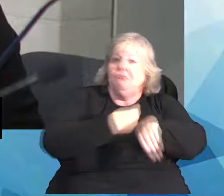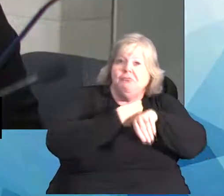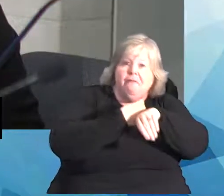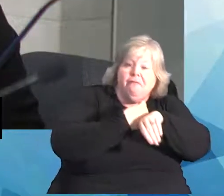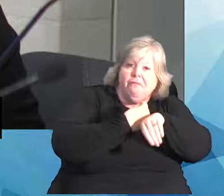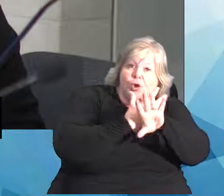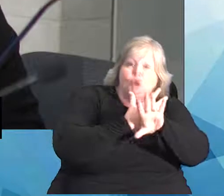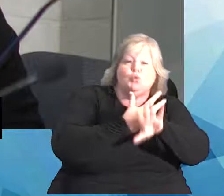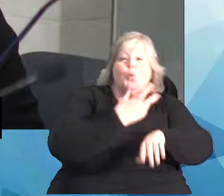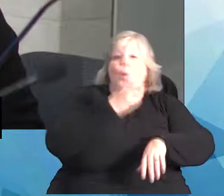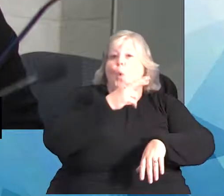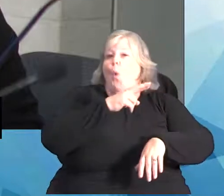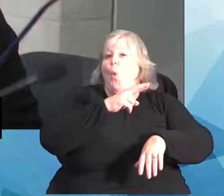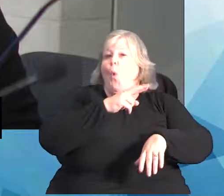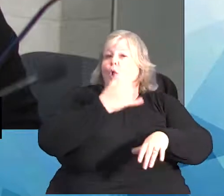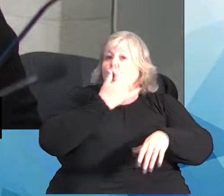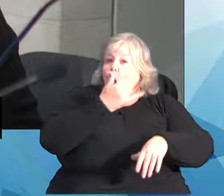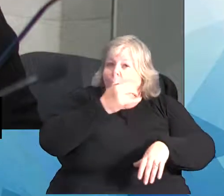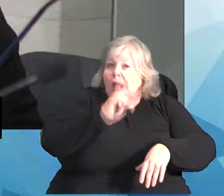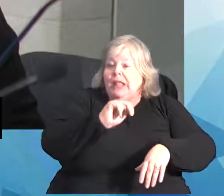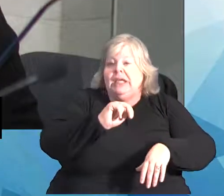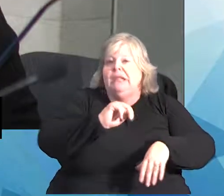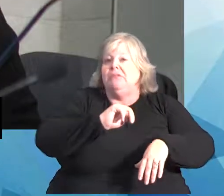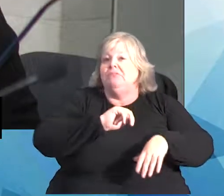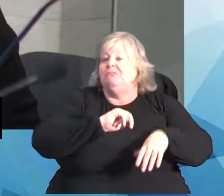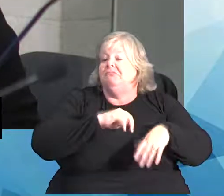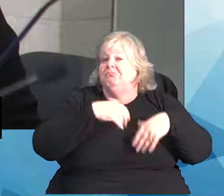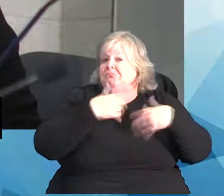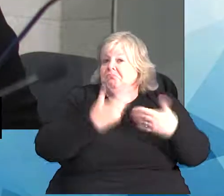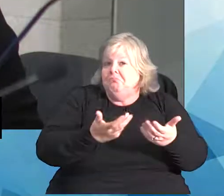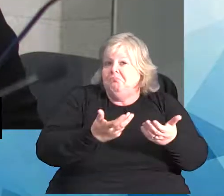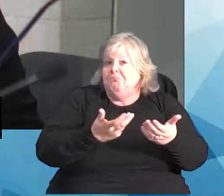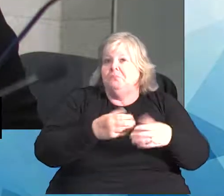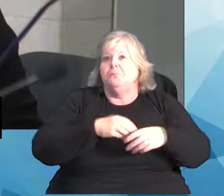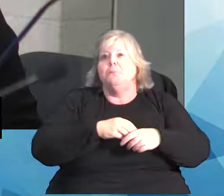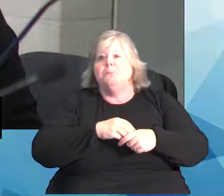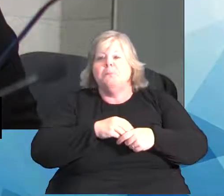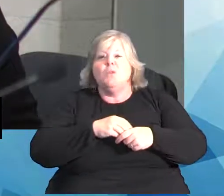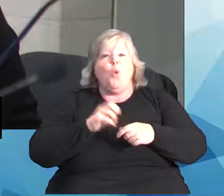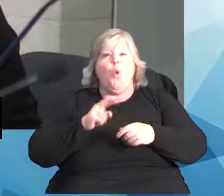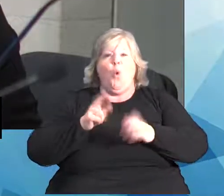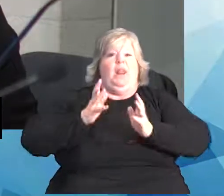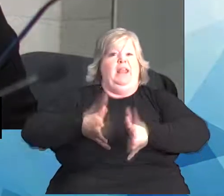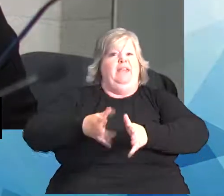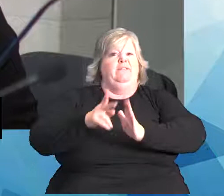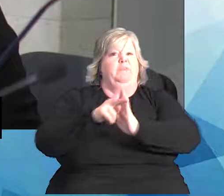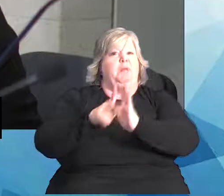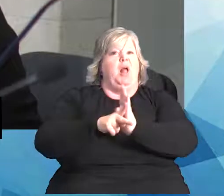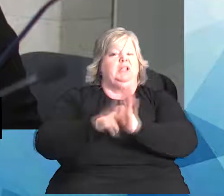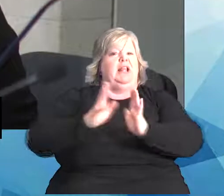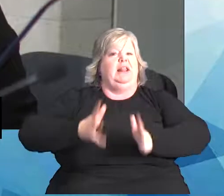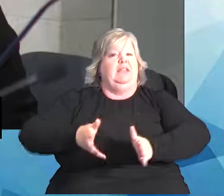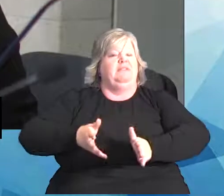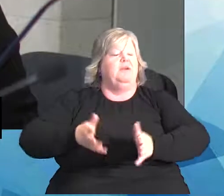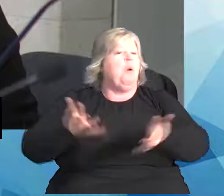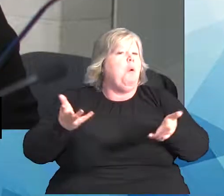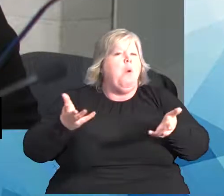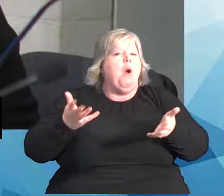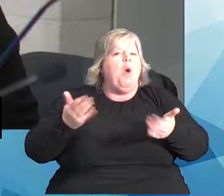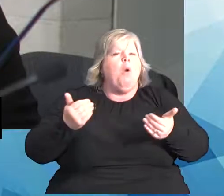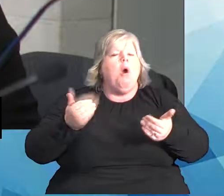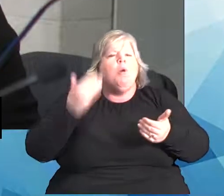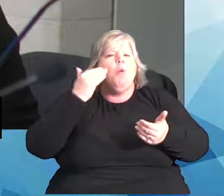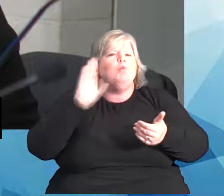electronically, or maybe you don't want to update the policy and we'll have it as is. I just want to get a better idea from the